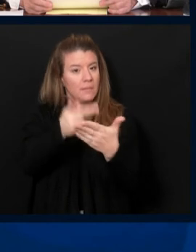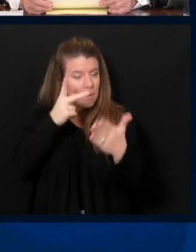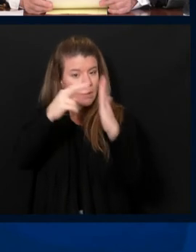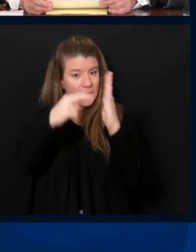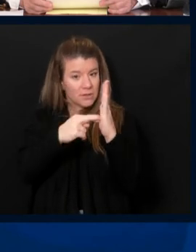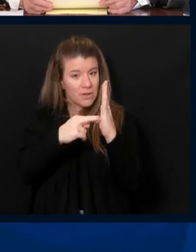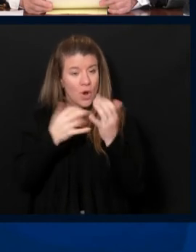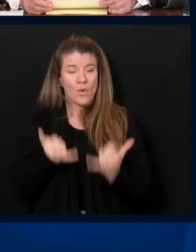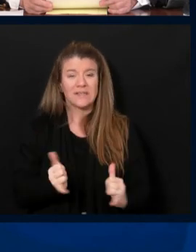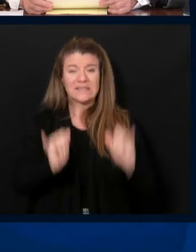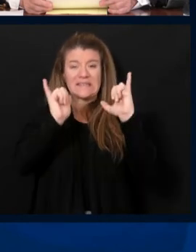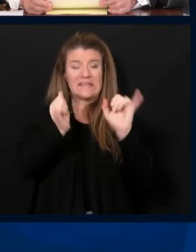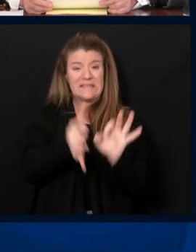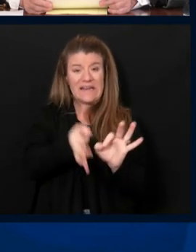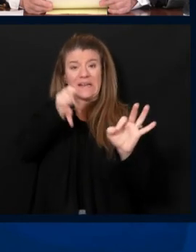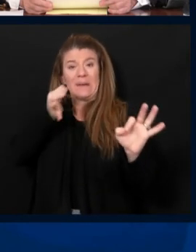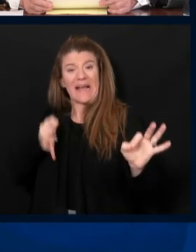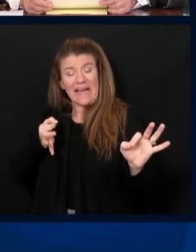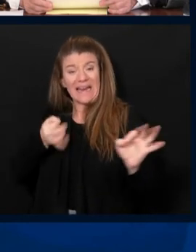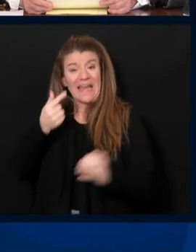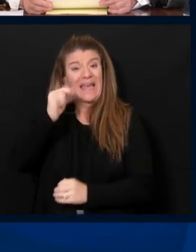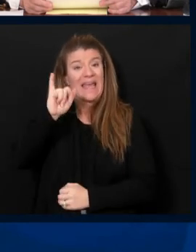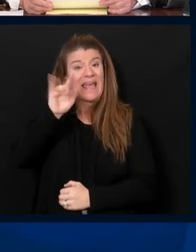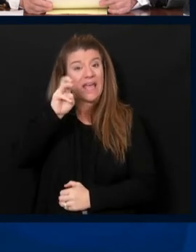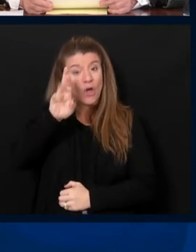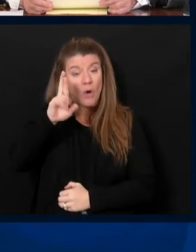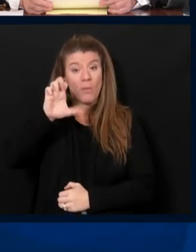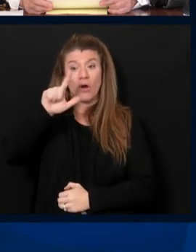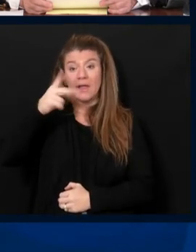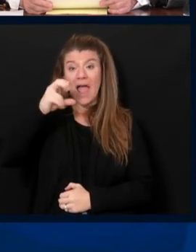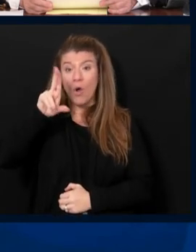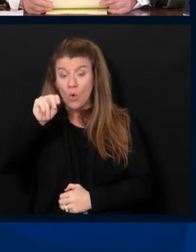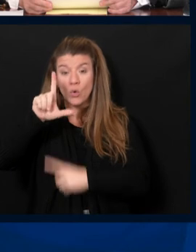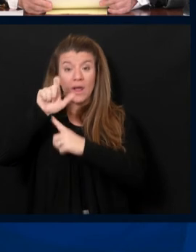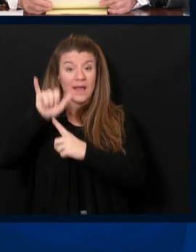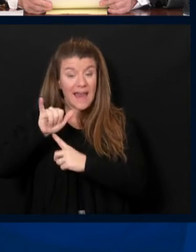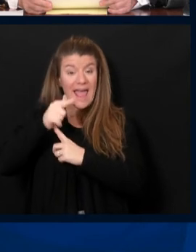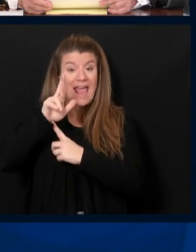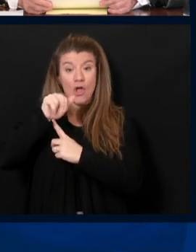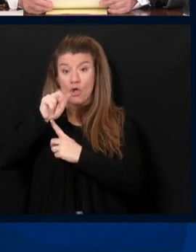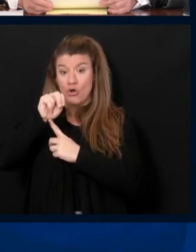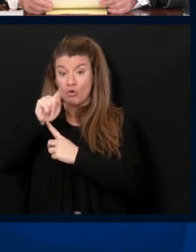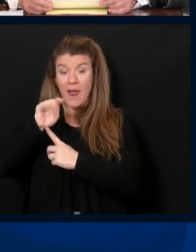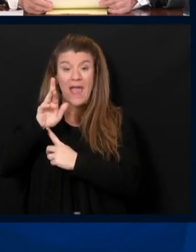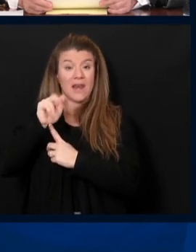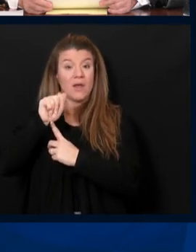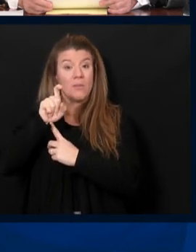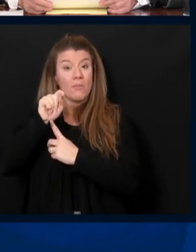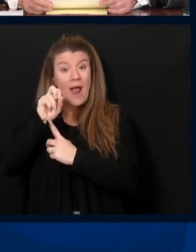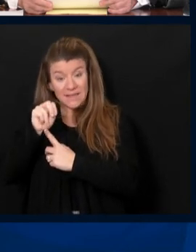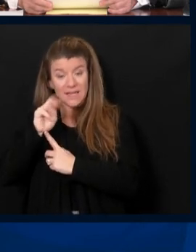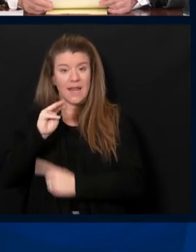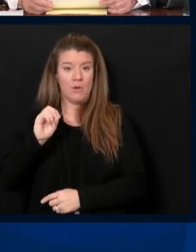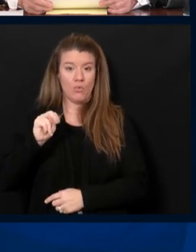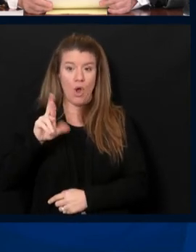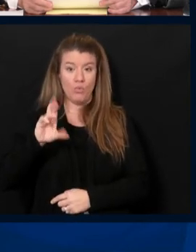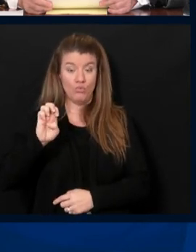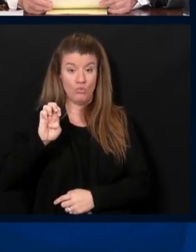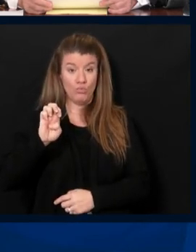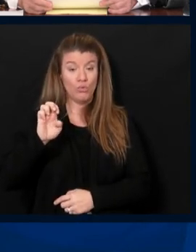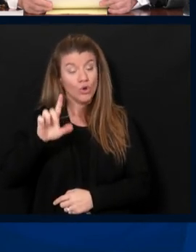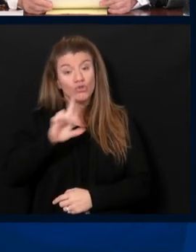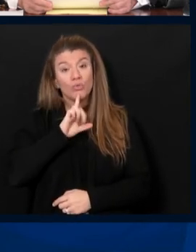still lagging behind in Gilmer, Calhoun, Clay, Grant, Braxton, and Monroe counties. So if you